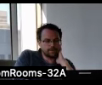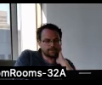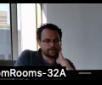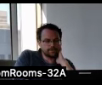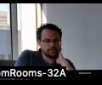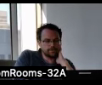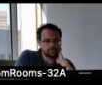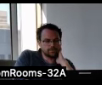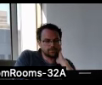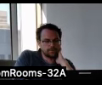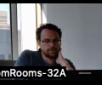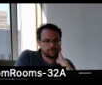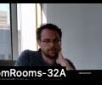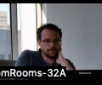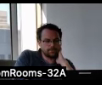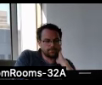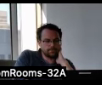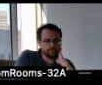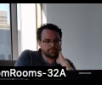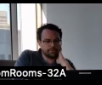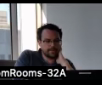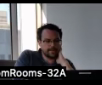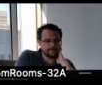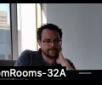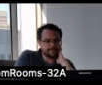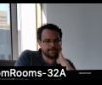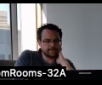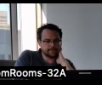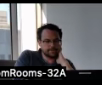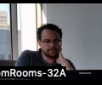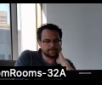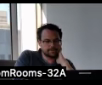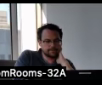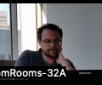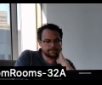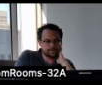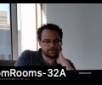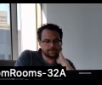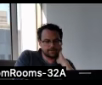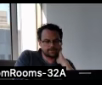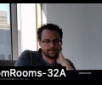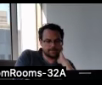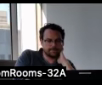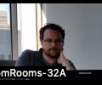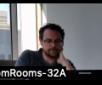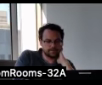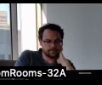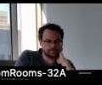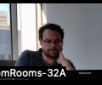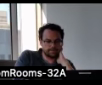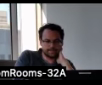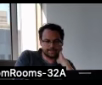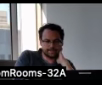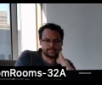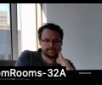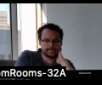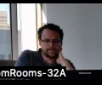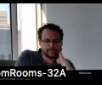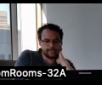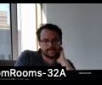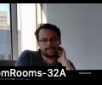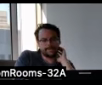you're wanting to, you know, bring in outside investors because you're trying to expand the business or for whatever